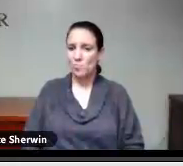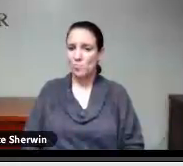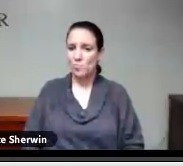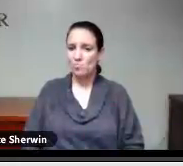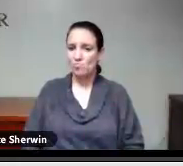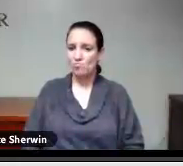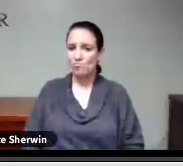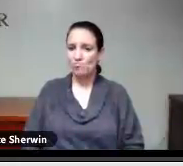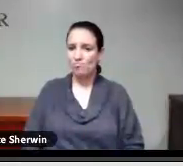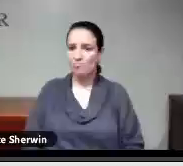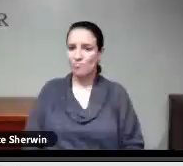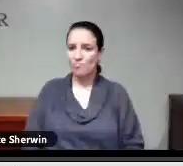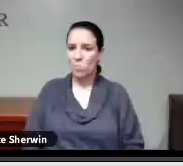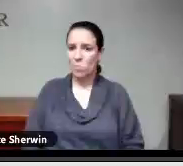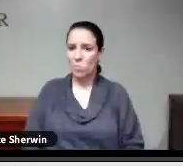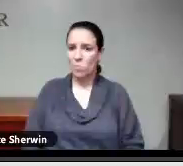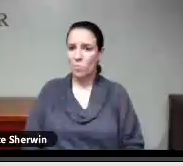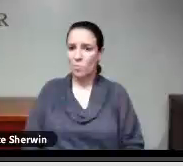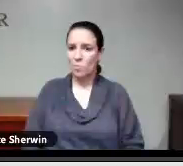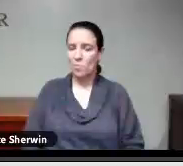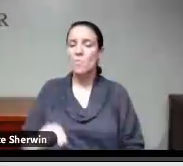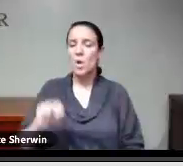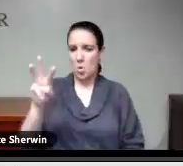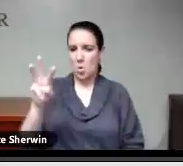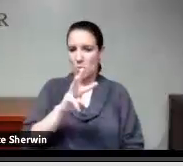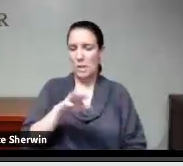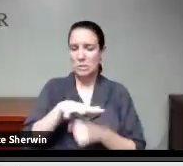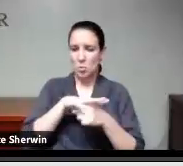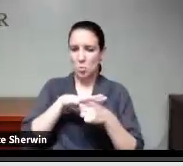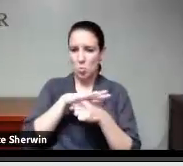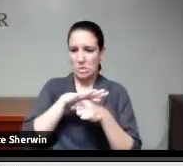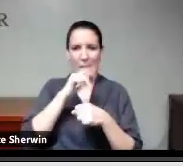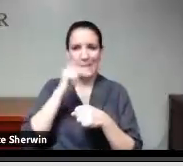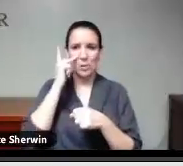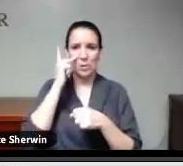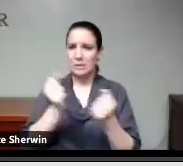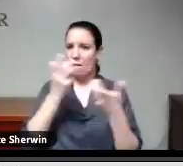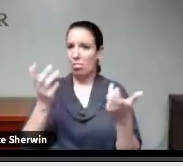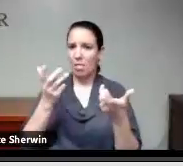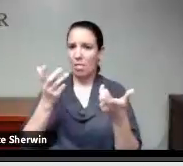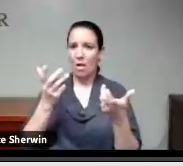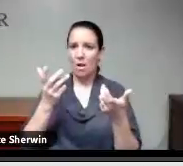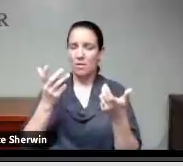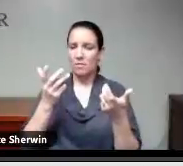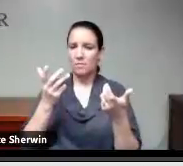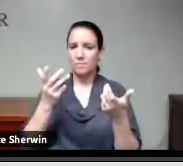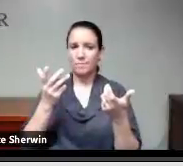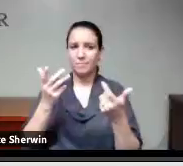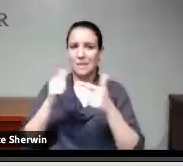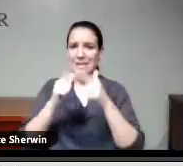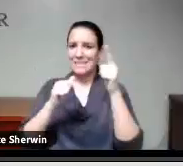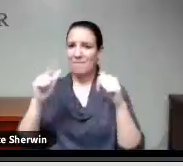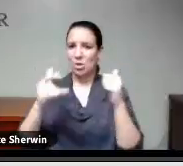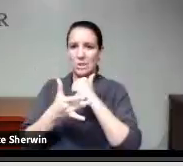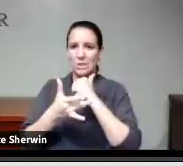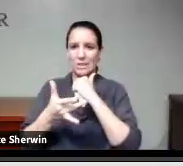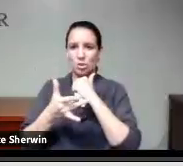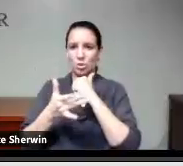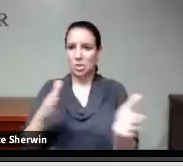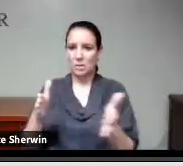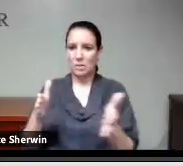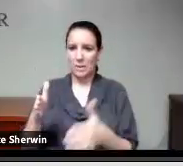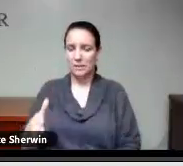Northwest Regional, okay. I don't see a lot of diversity strategic plans in libraries.